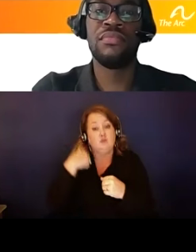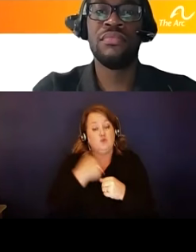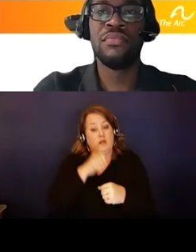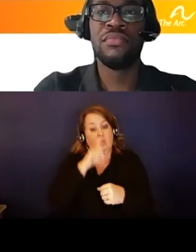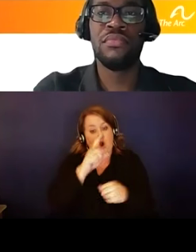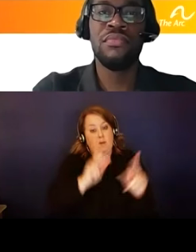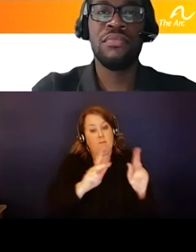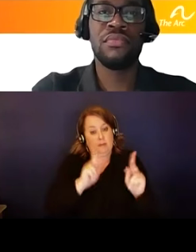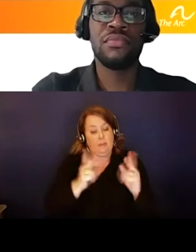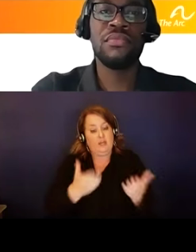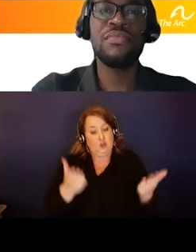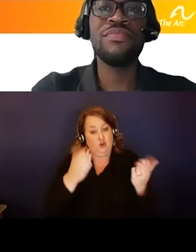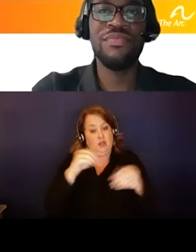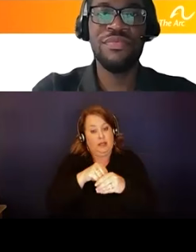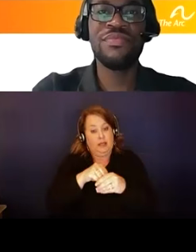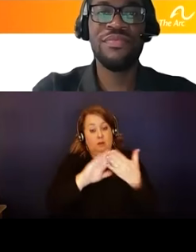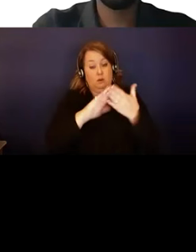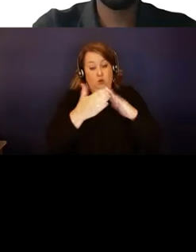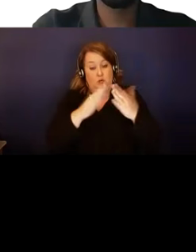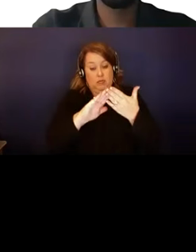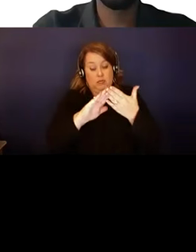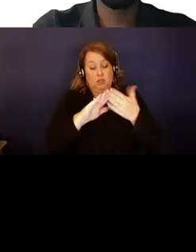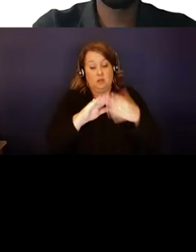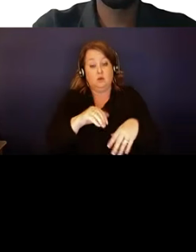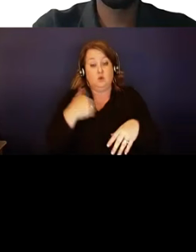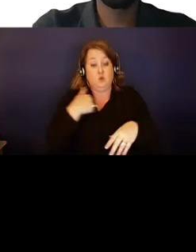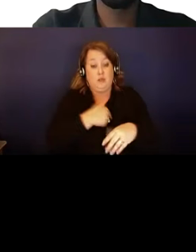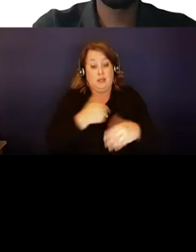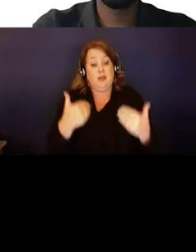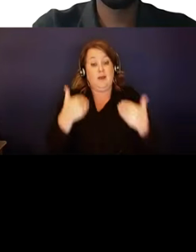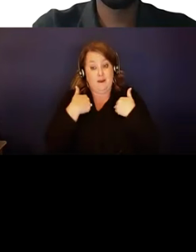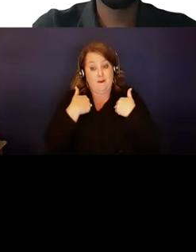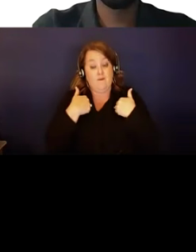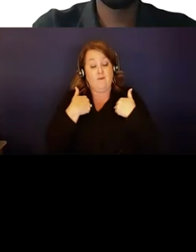people here in the communities, and we have